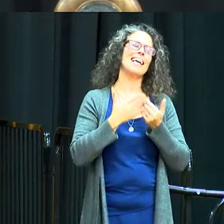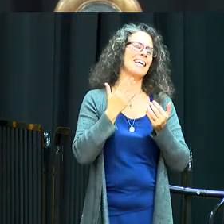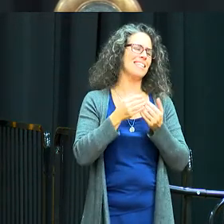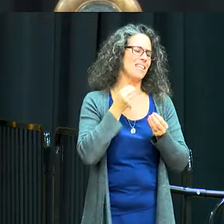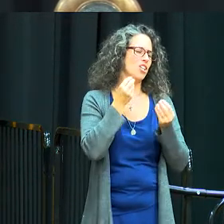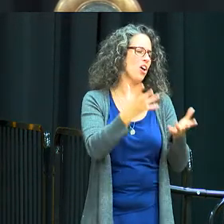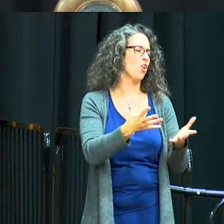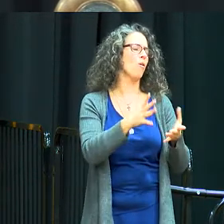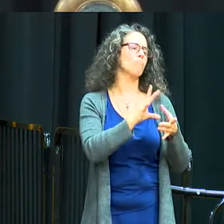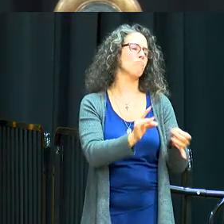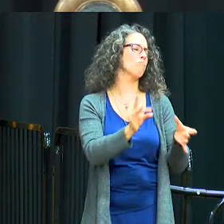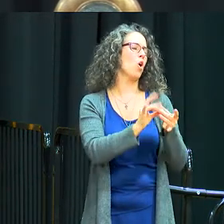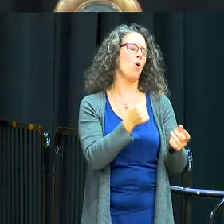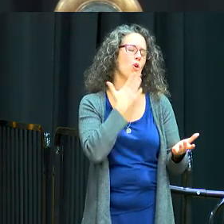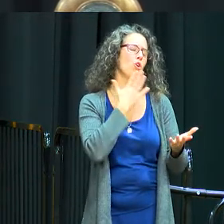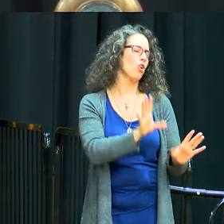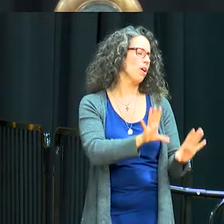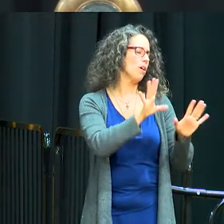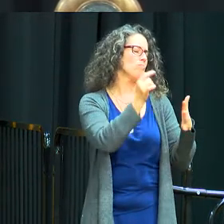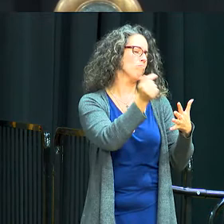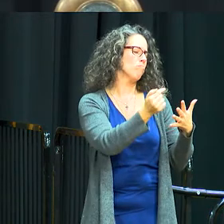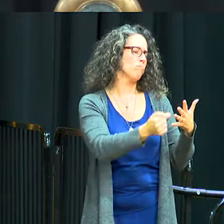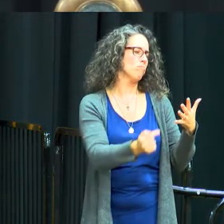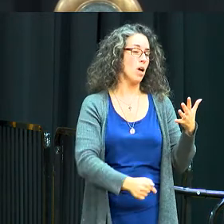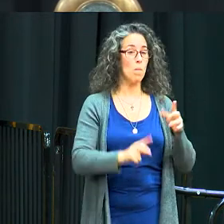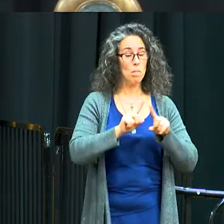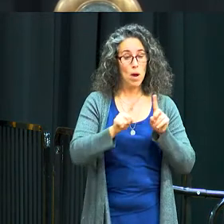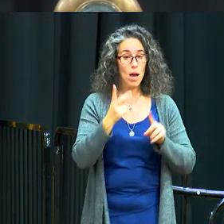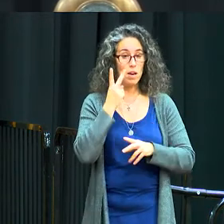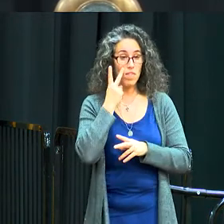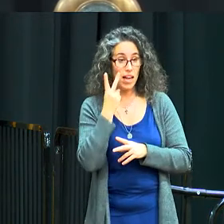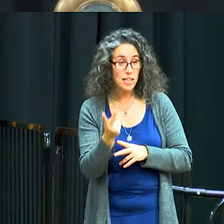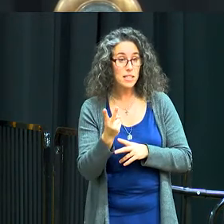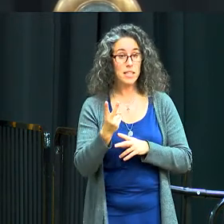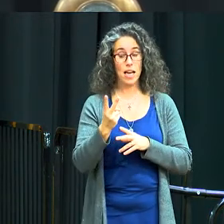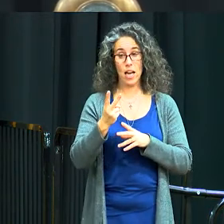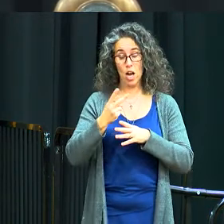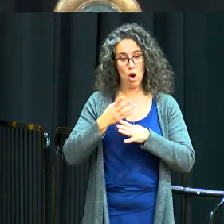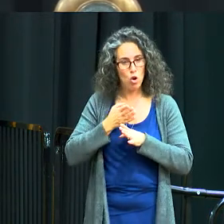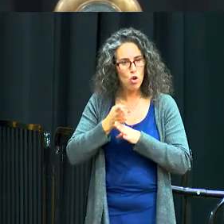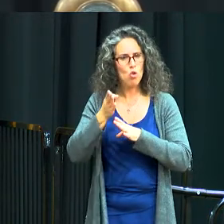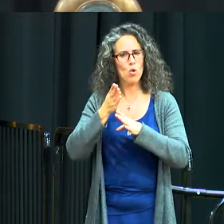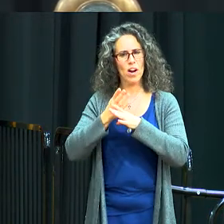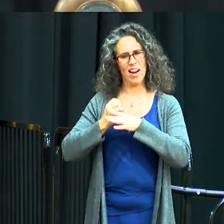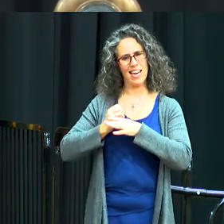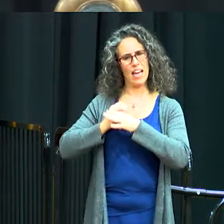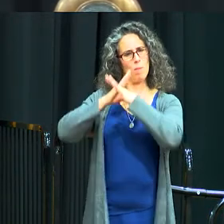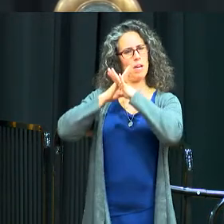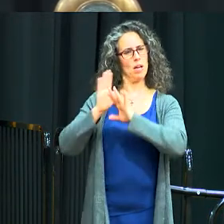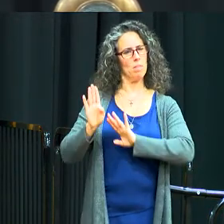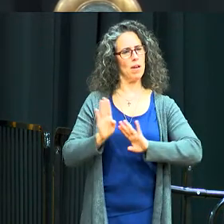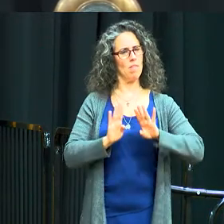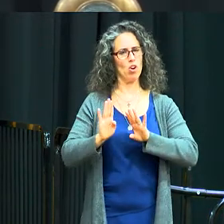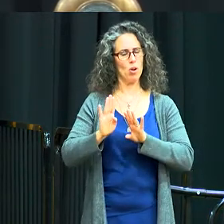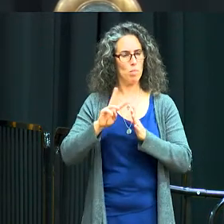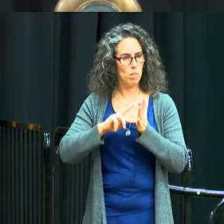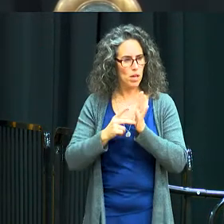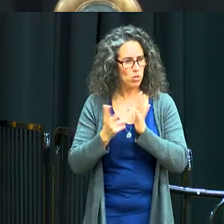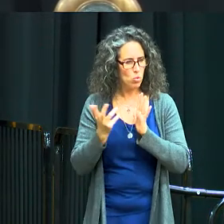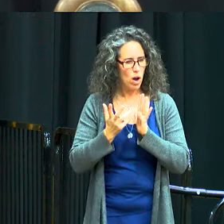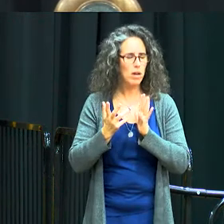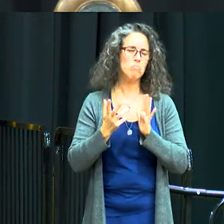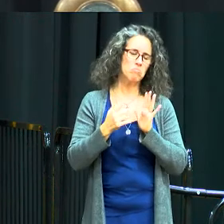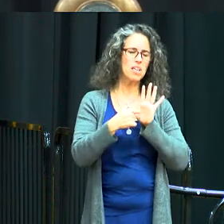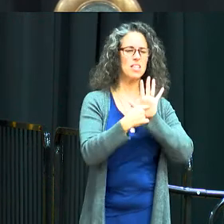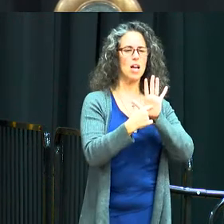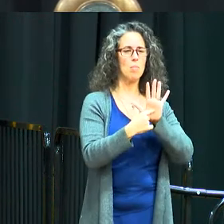too. But it's more important that if they see a career-inhibiting behavior, and I'll give you one, eye contact, I've had to